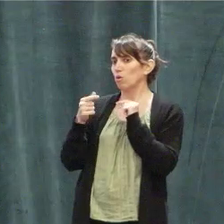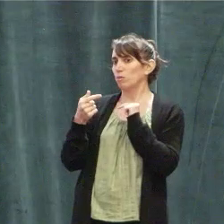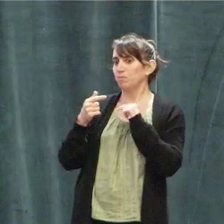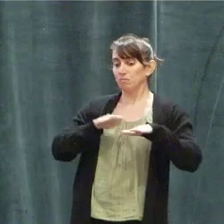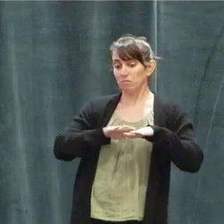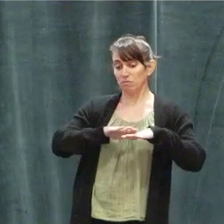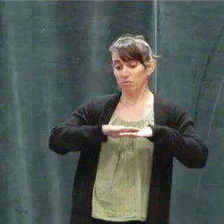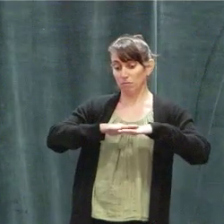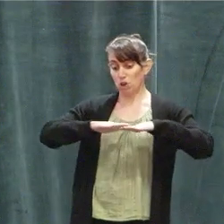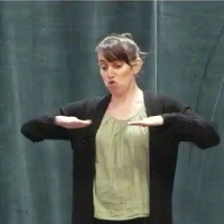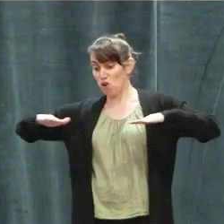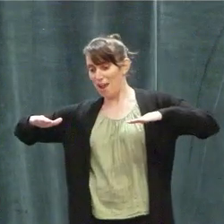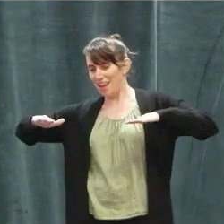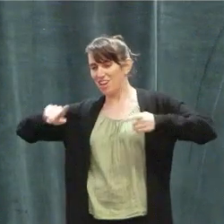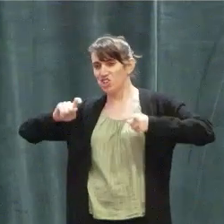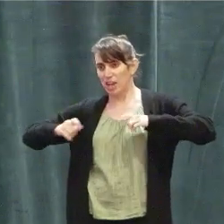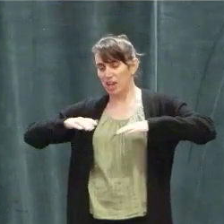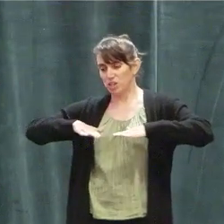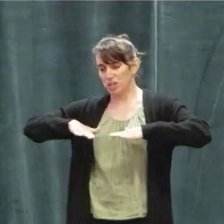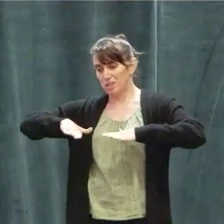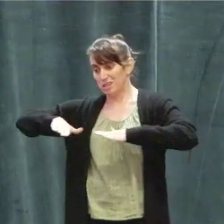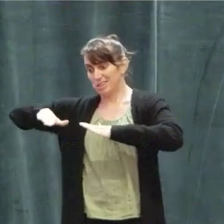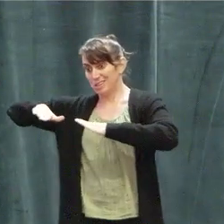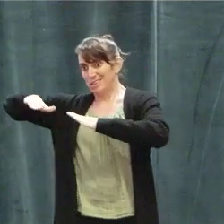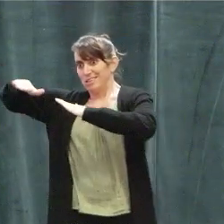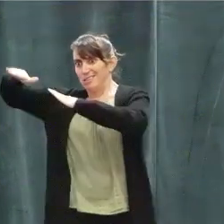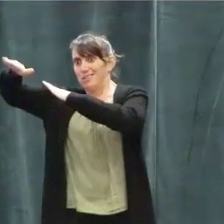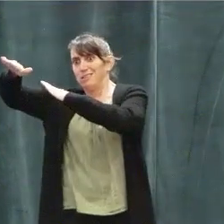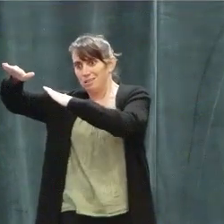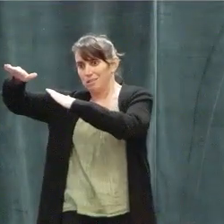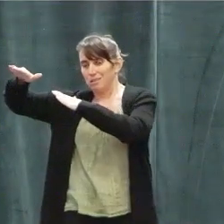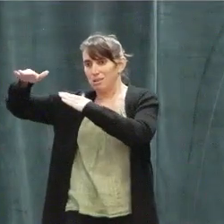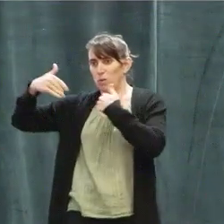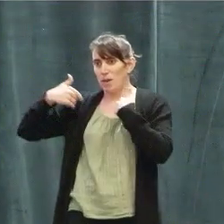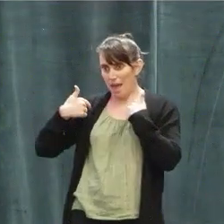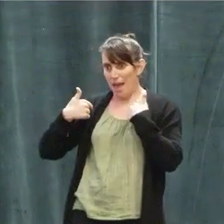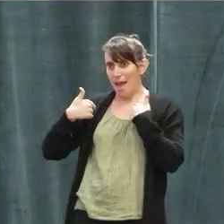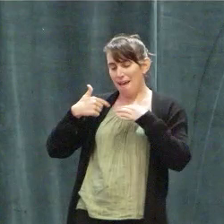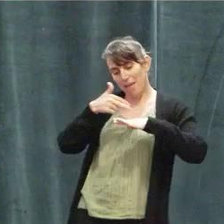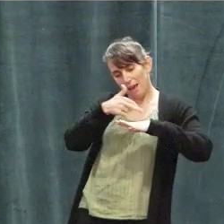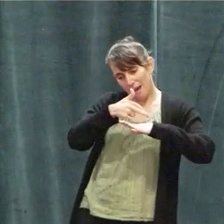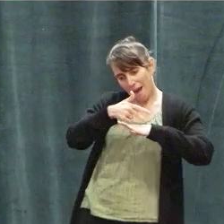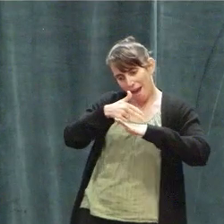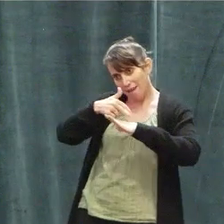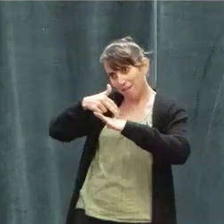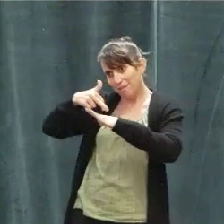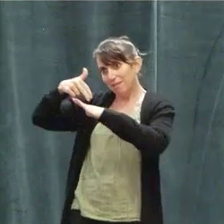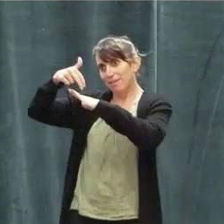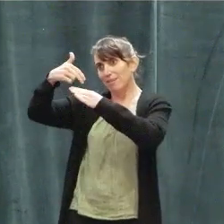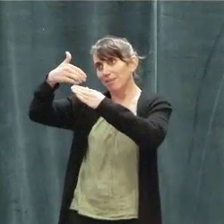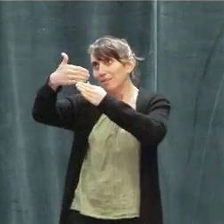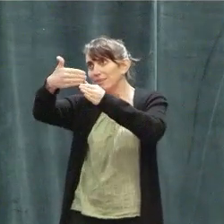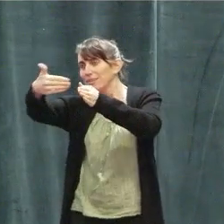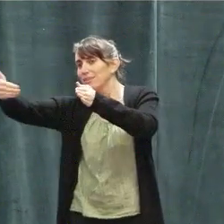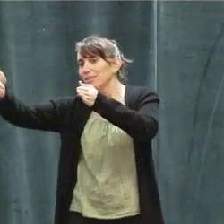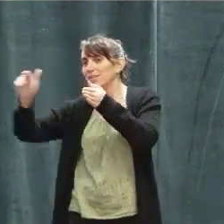is existing in there today. So if you think about what is existing there today, you have these higher raised dining terraces, and then you have the pink granite